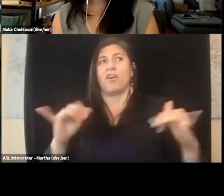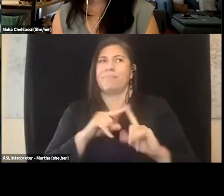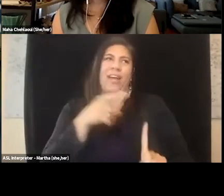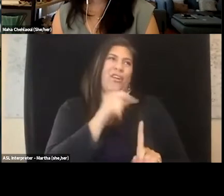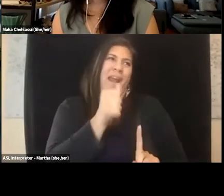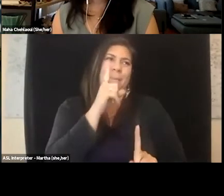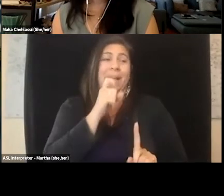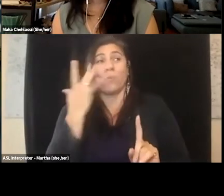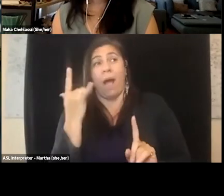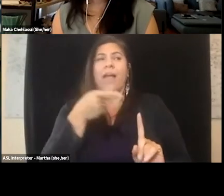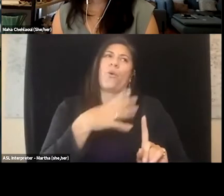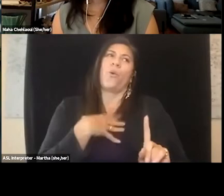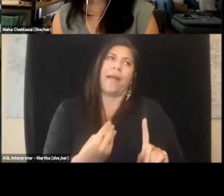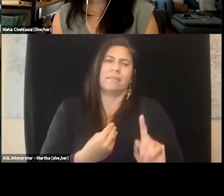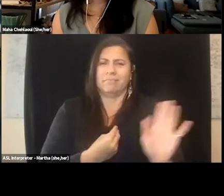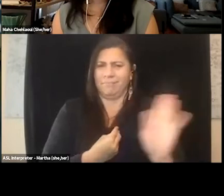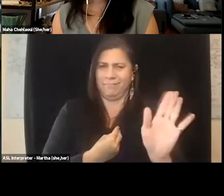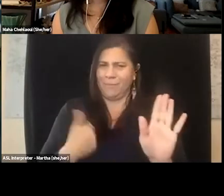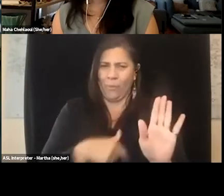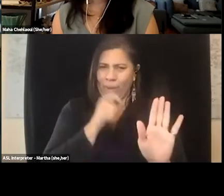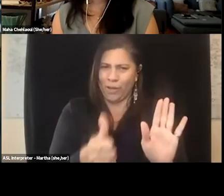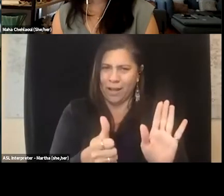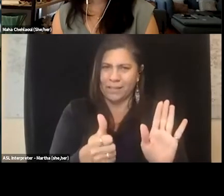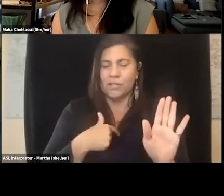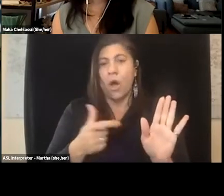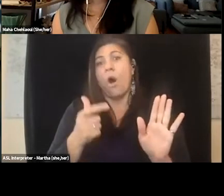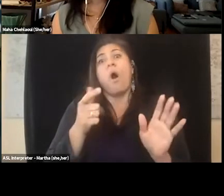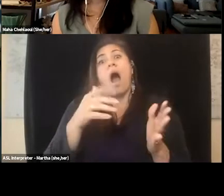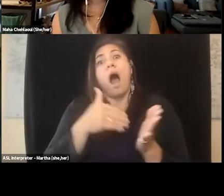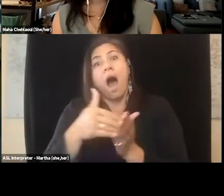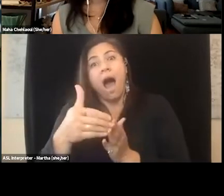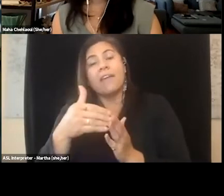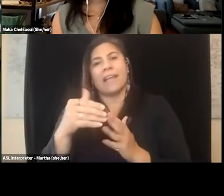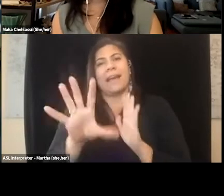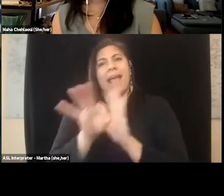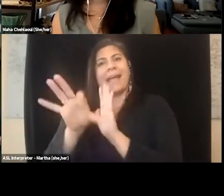And you know, a lot of times casting directors were trying to be allies. They're trying to say, of course, this person